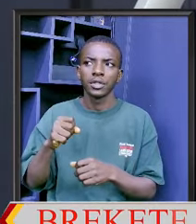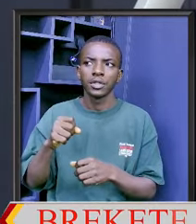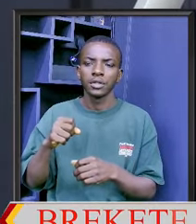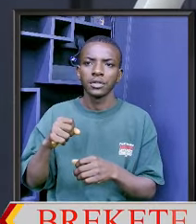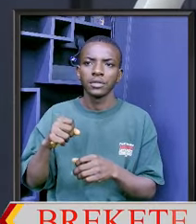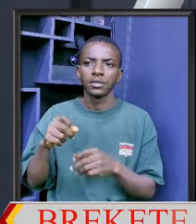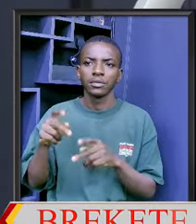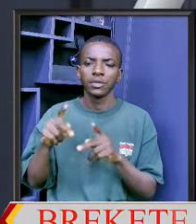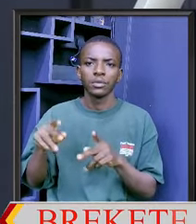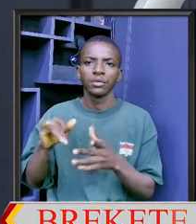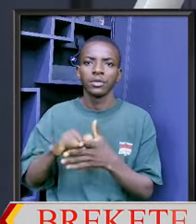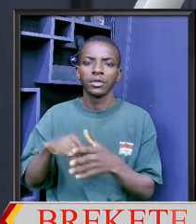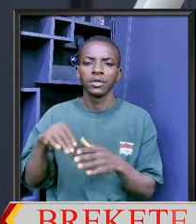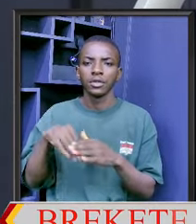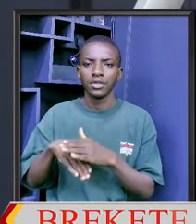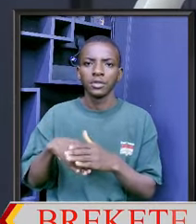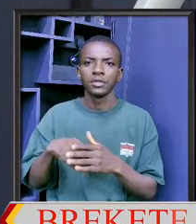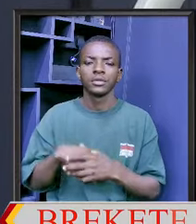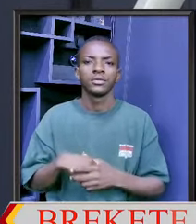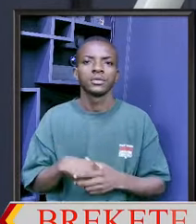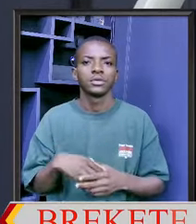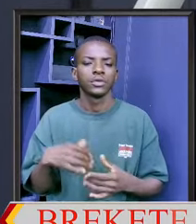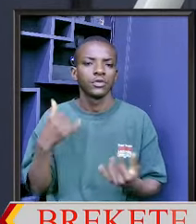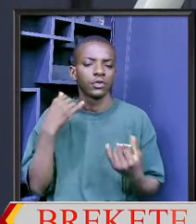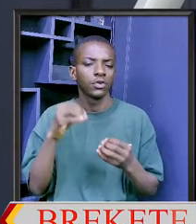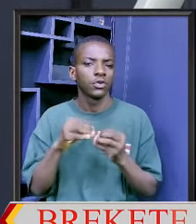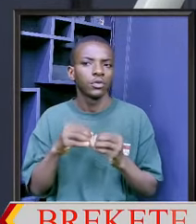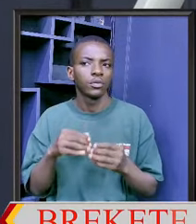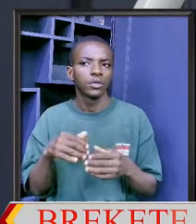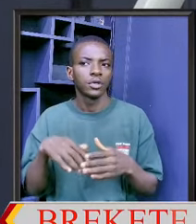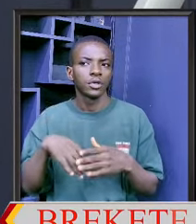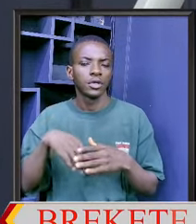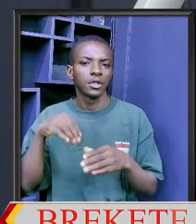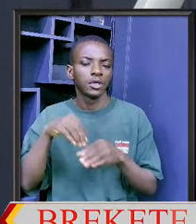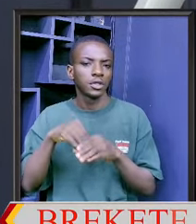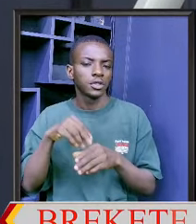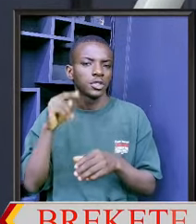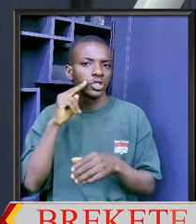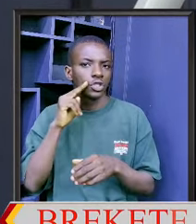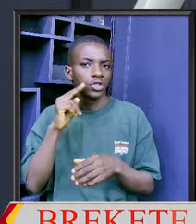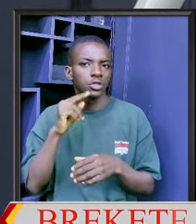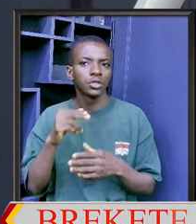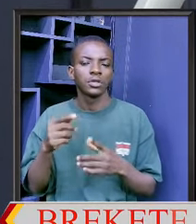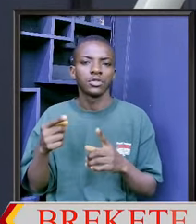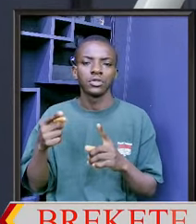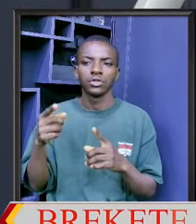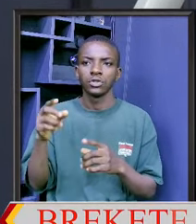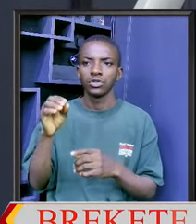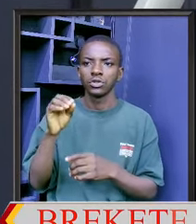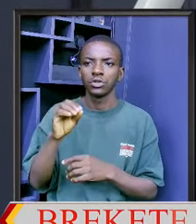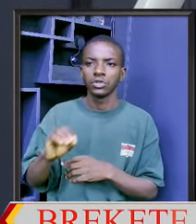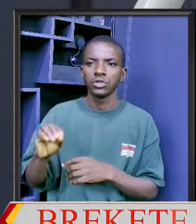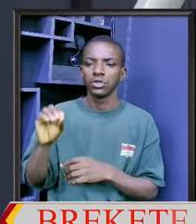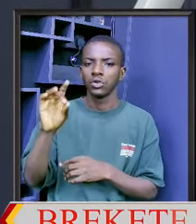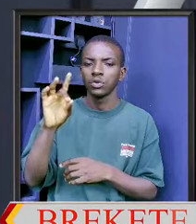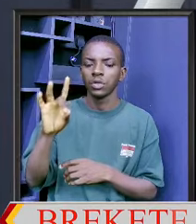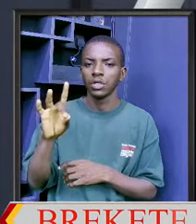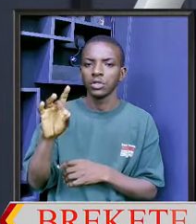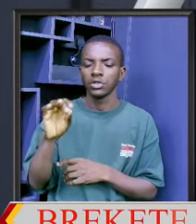go hear from the people way there inside. The number to call if you're there for inside Nigeria now,